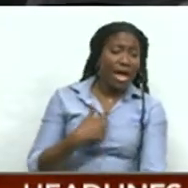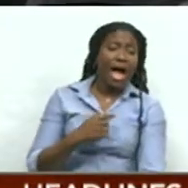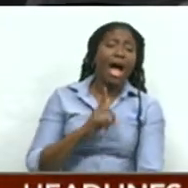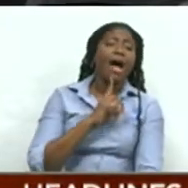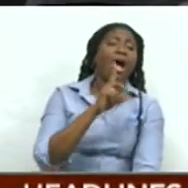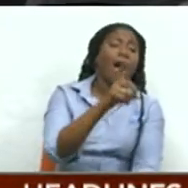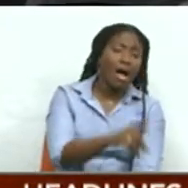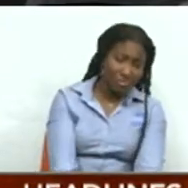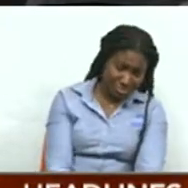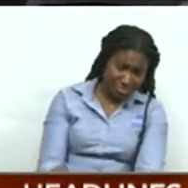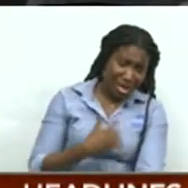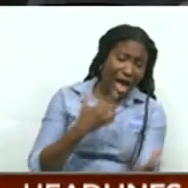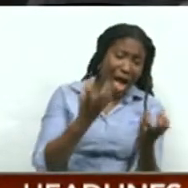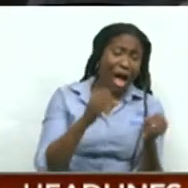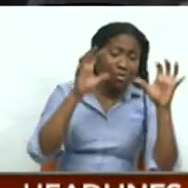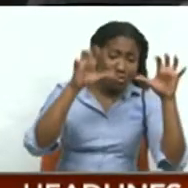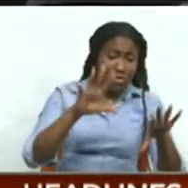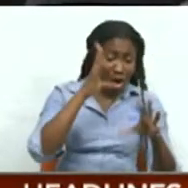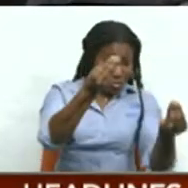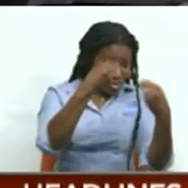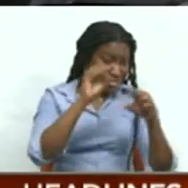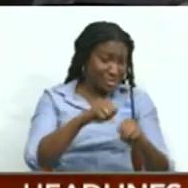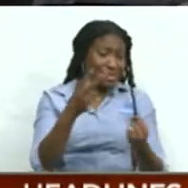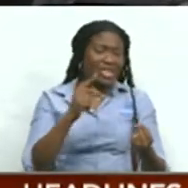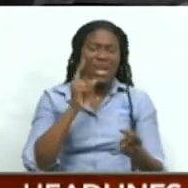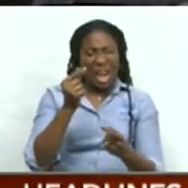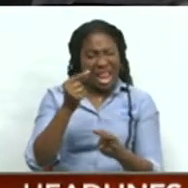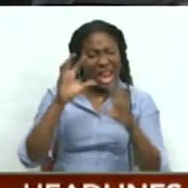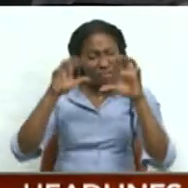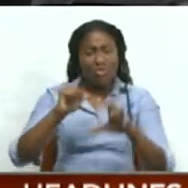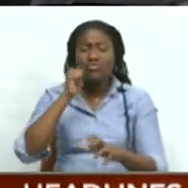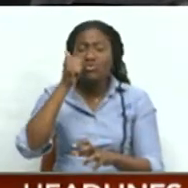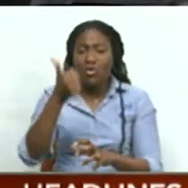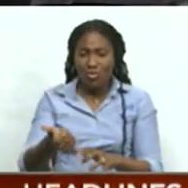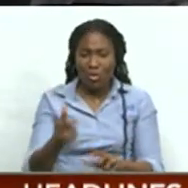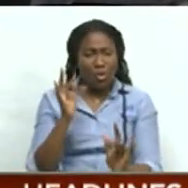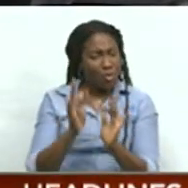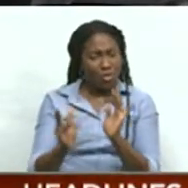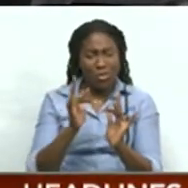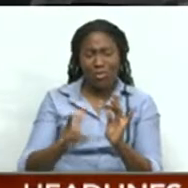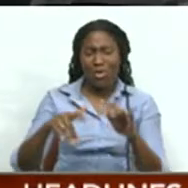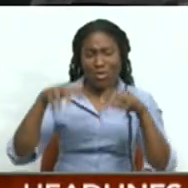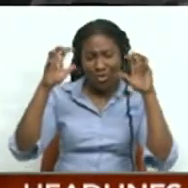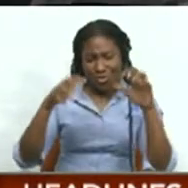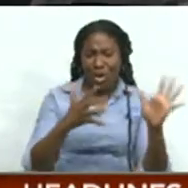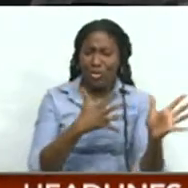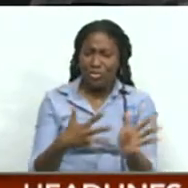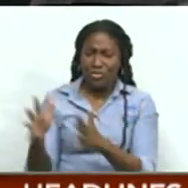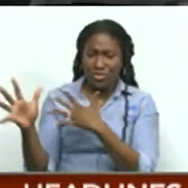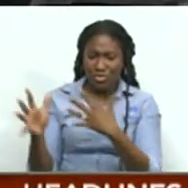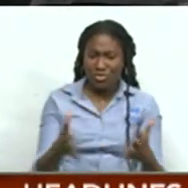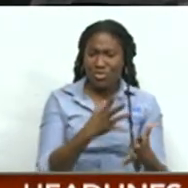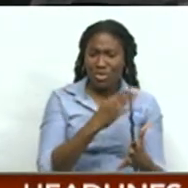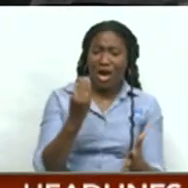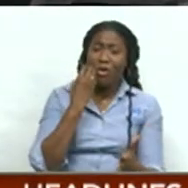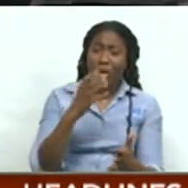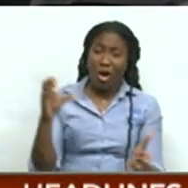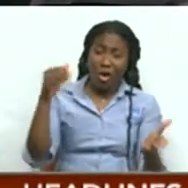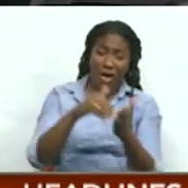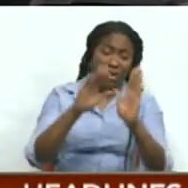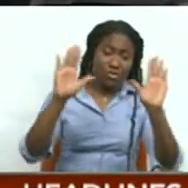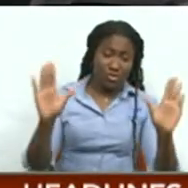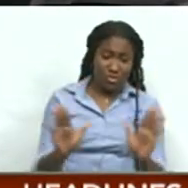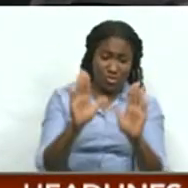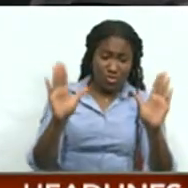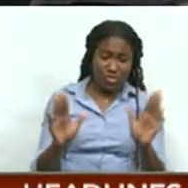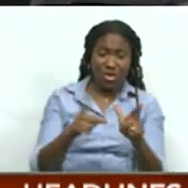are going to get a little bit of rain tomorrow. It's going to be some very quick passing showers, breezy conditions. The heat retains on Sunday, but from the middle of next